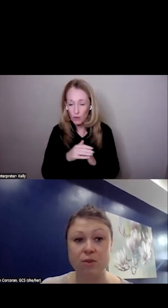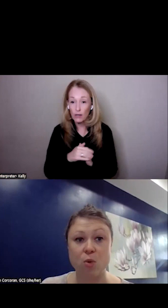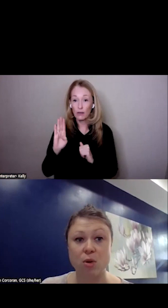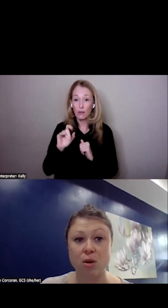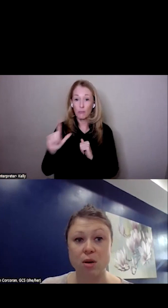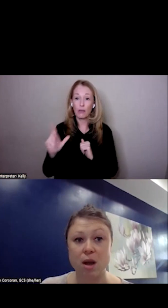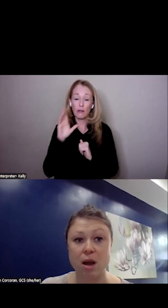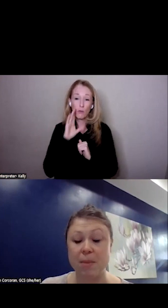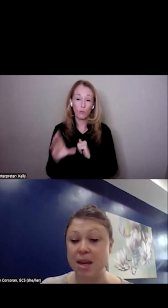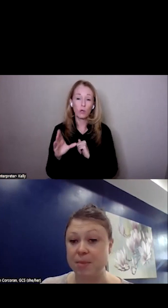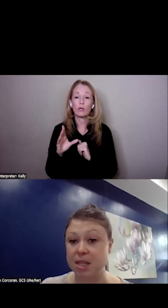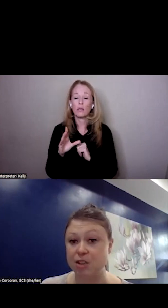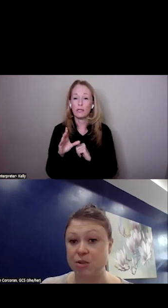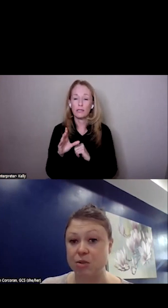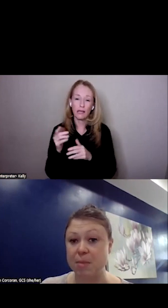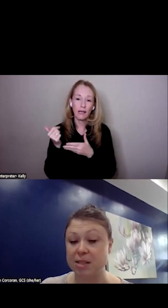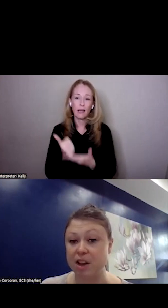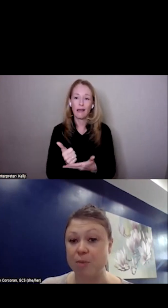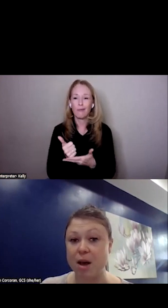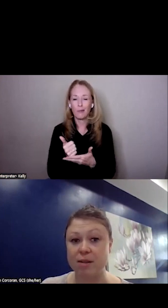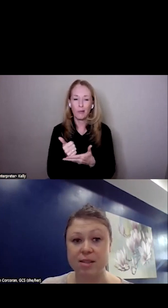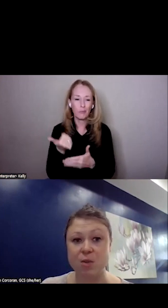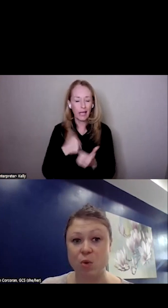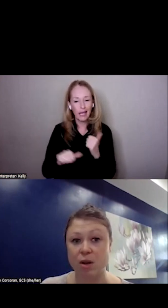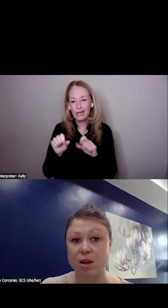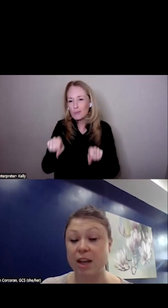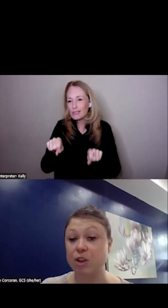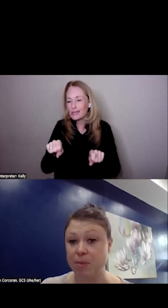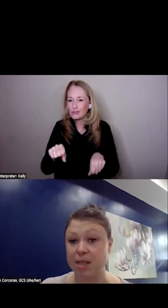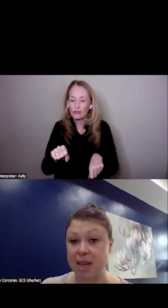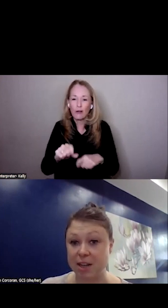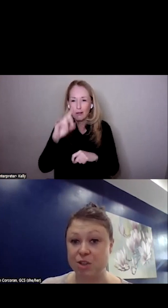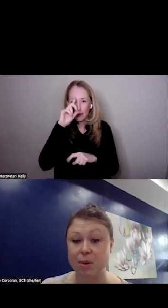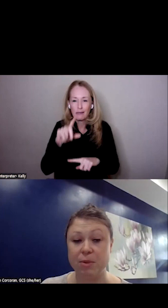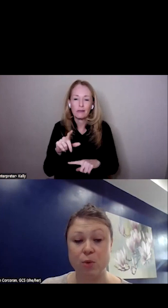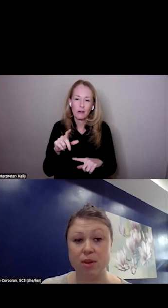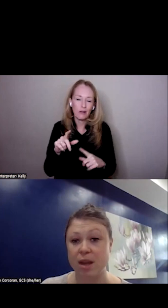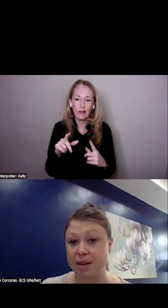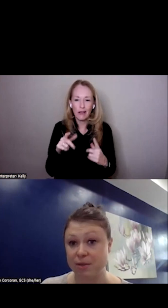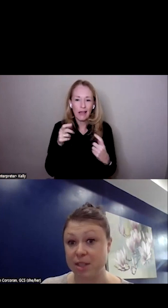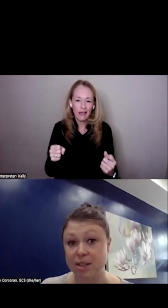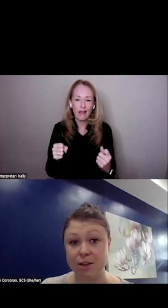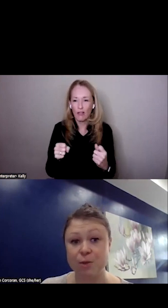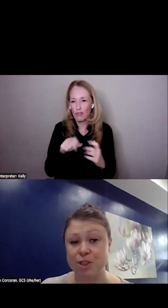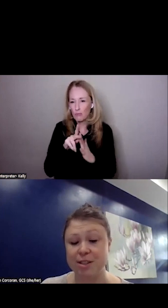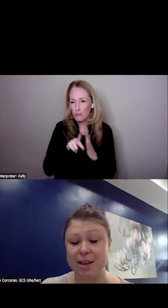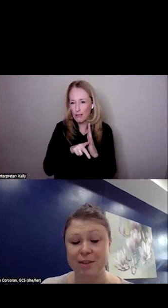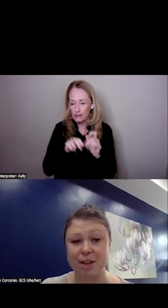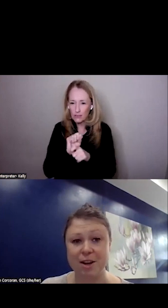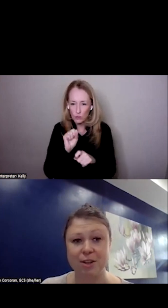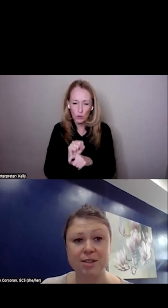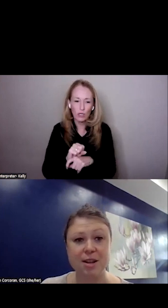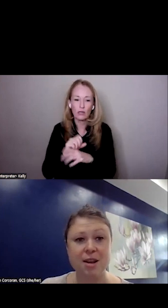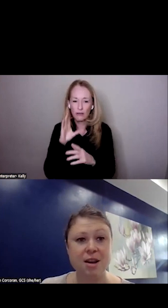vehicle for any potential mental health policy work that could be attached to it before the end of this year, which is the